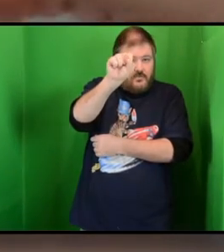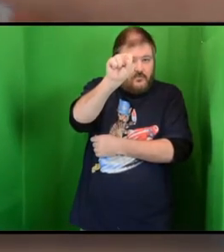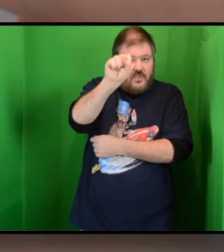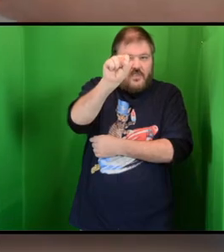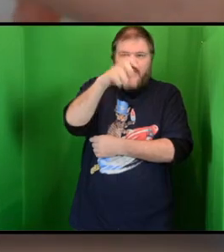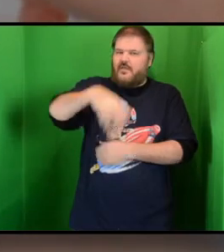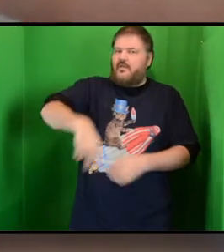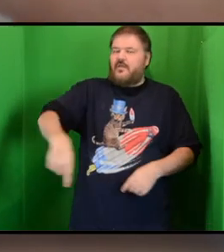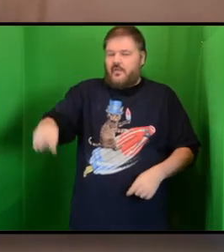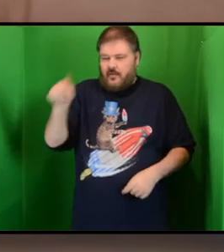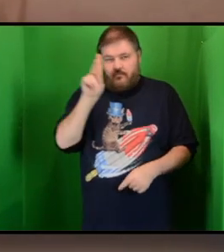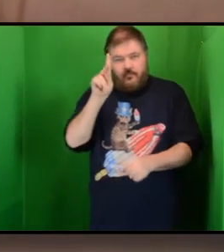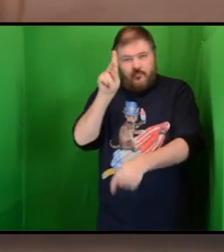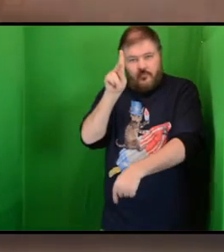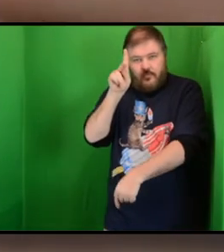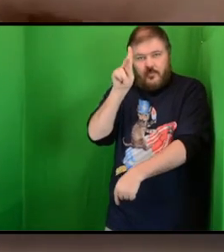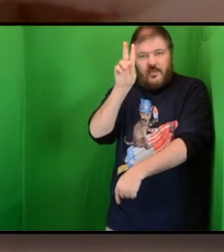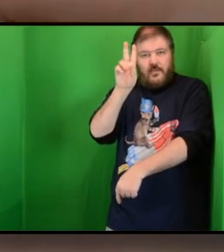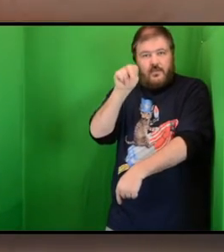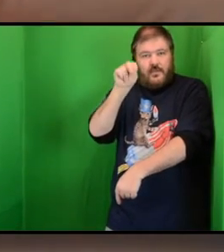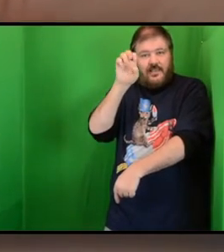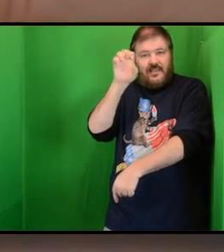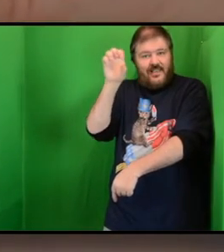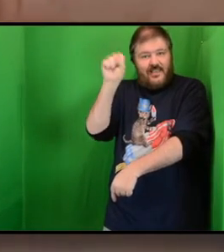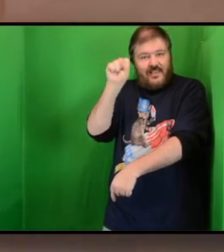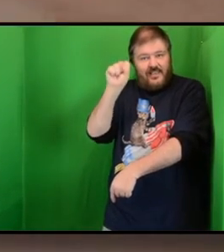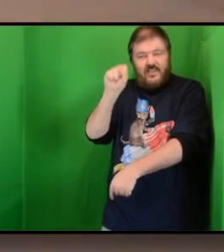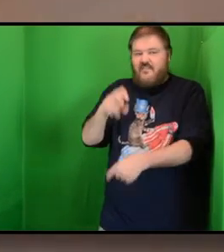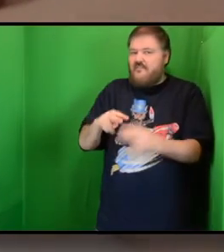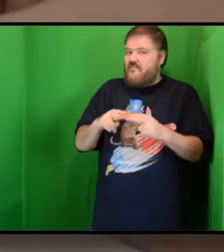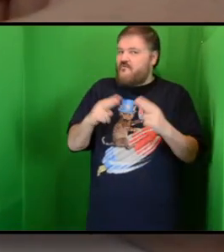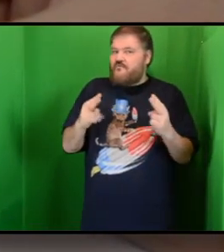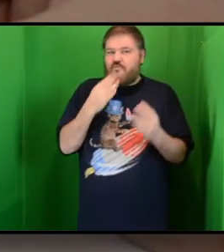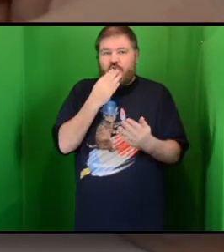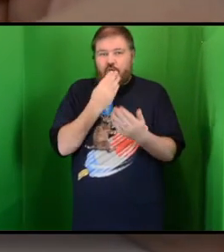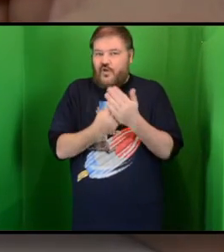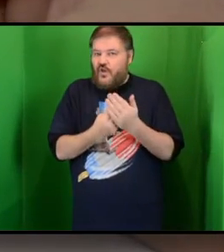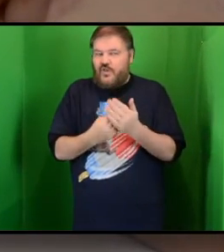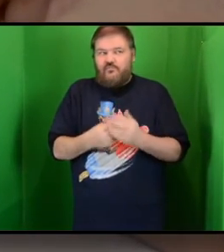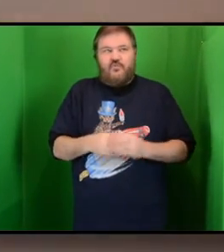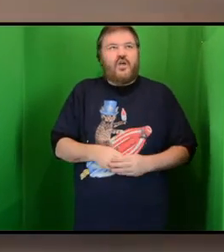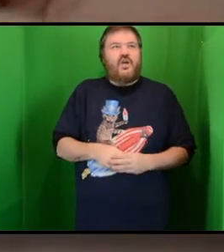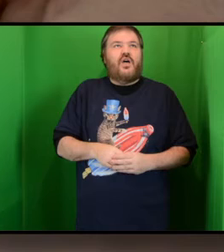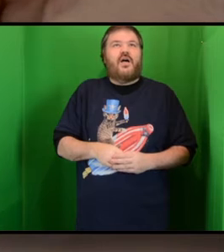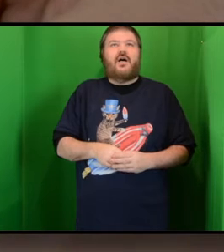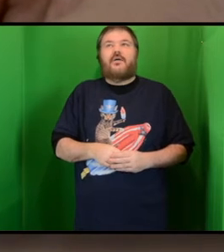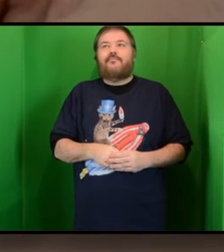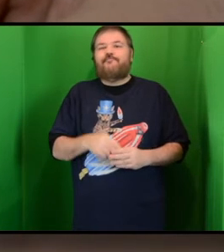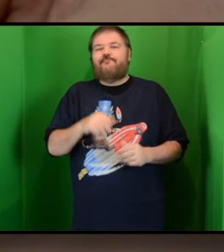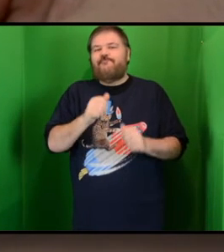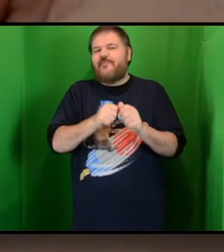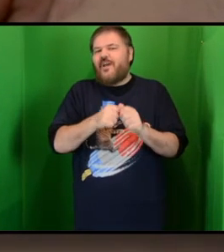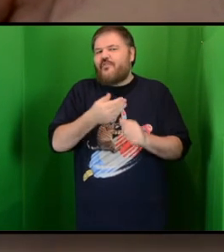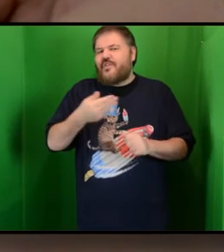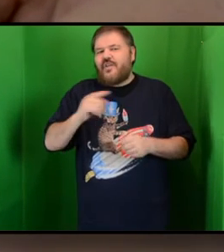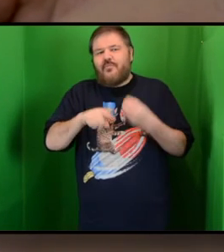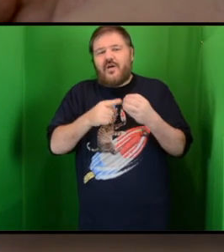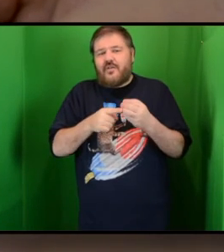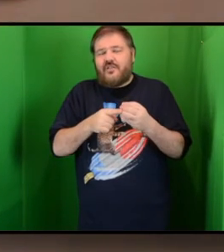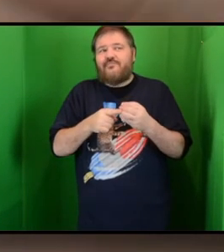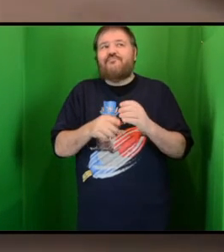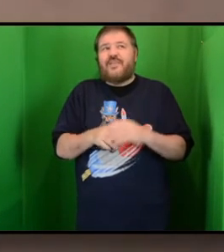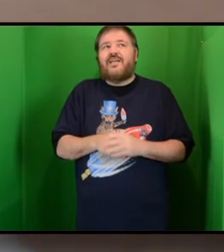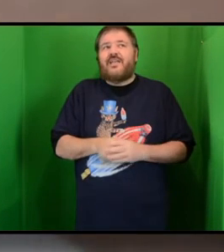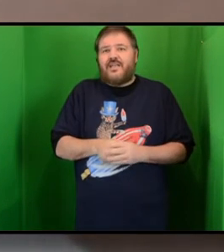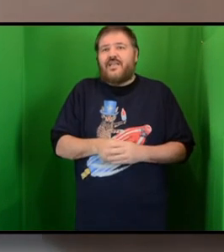that loose. I'll have that as a different opinion when it comes to Twinfurno. Twinfurno was very loose. Even